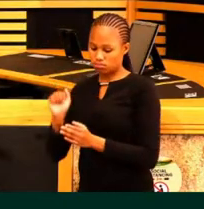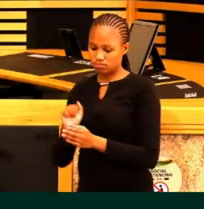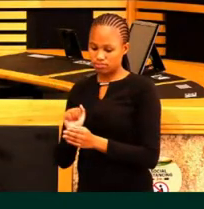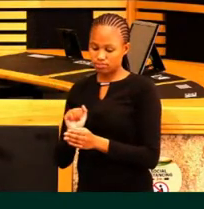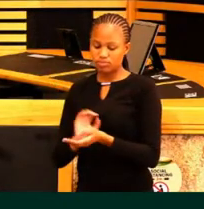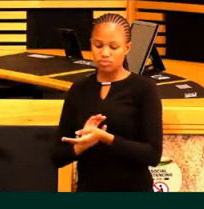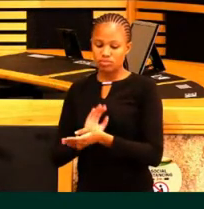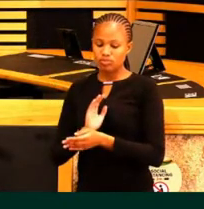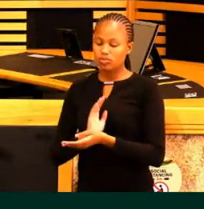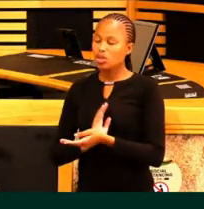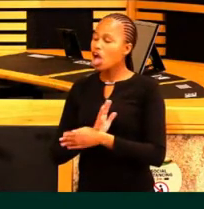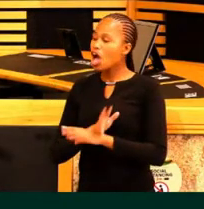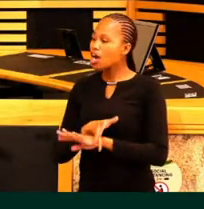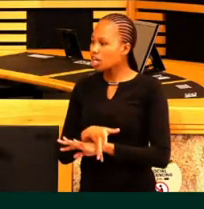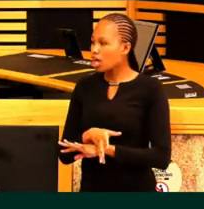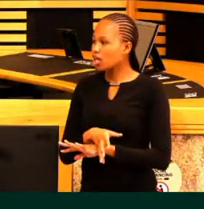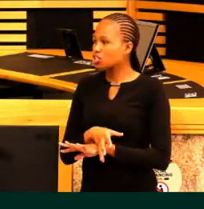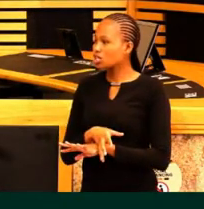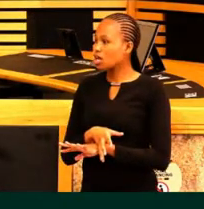is